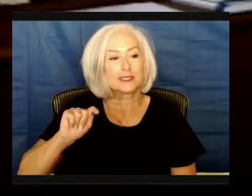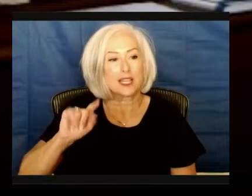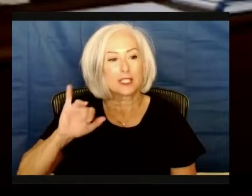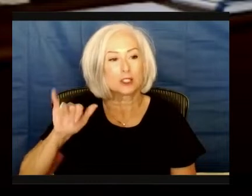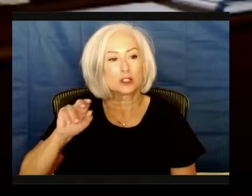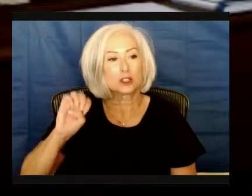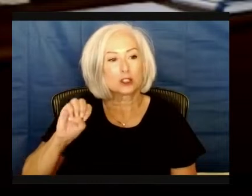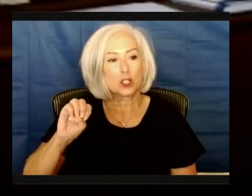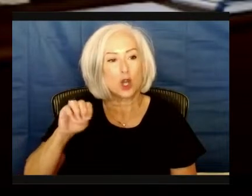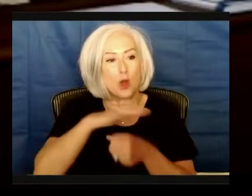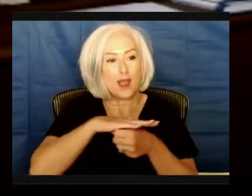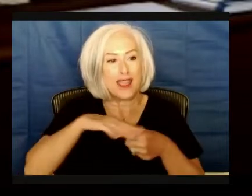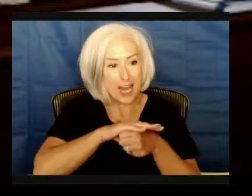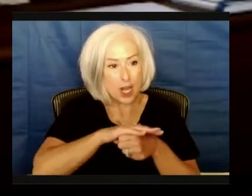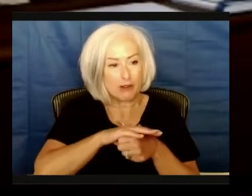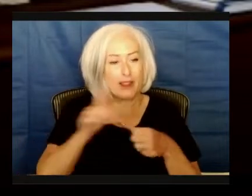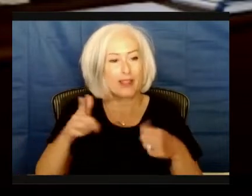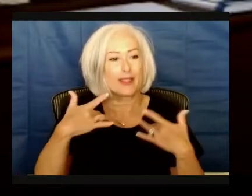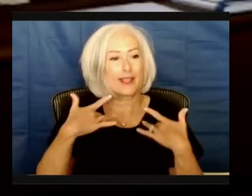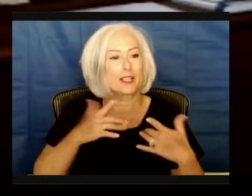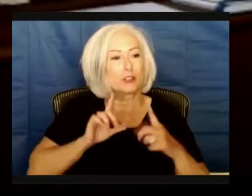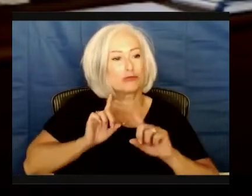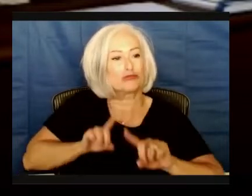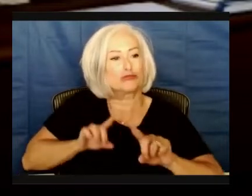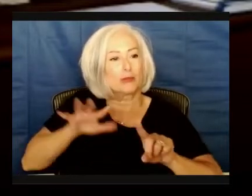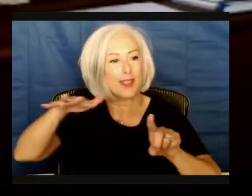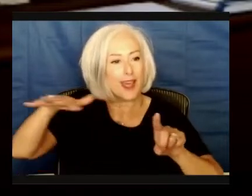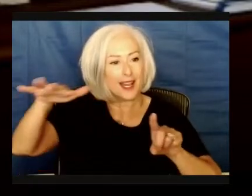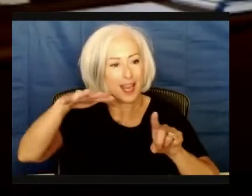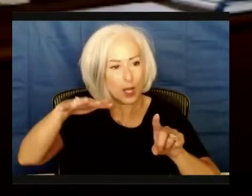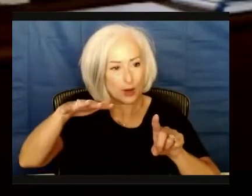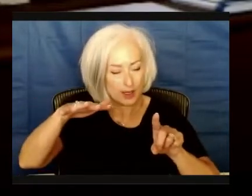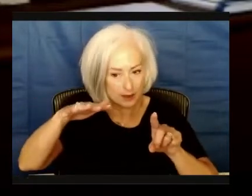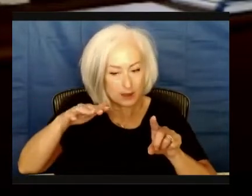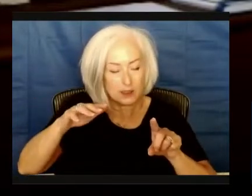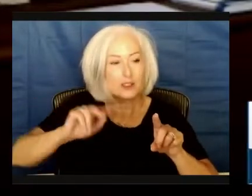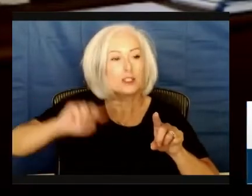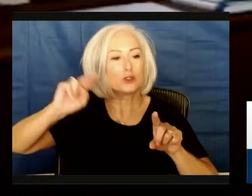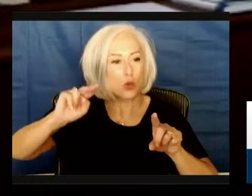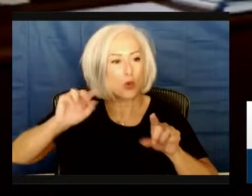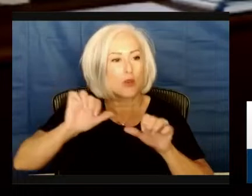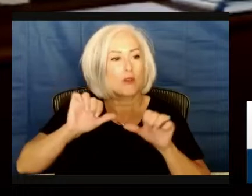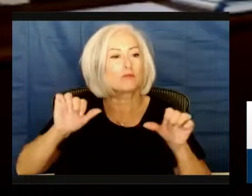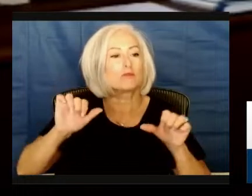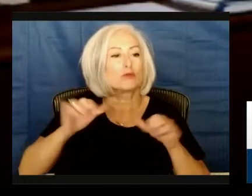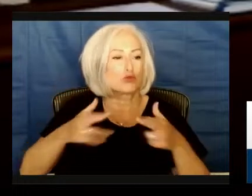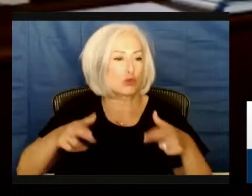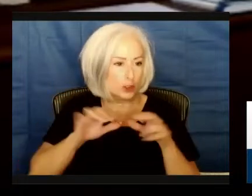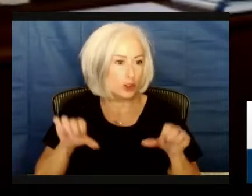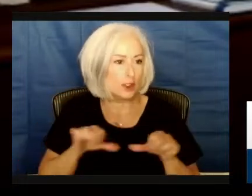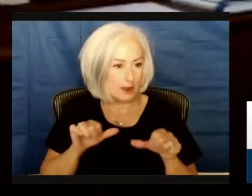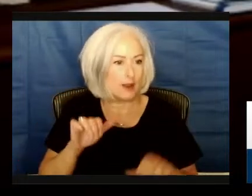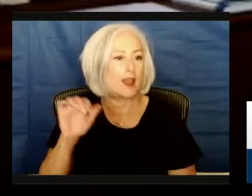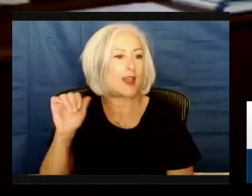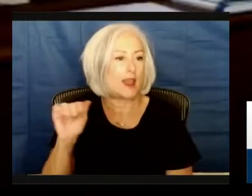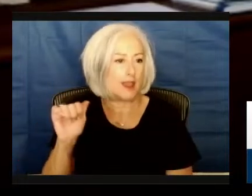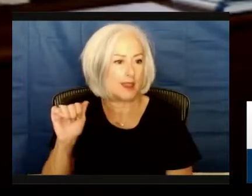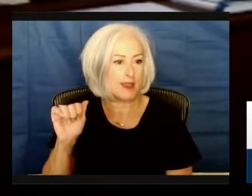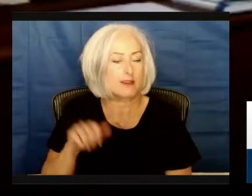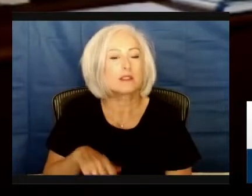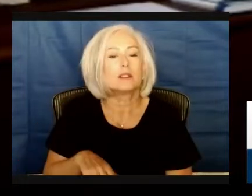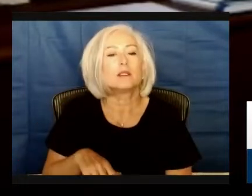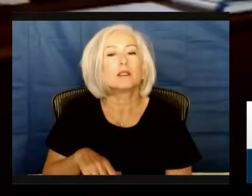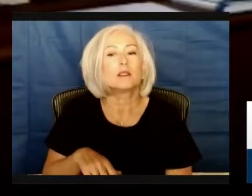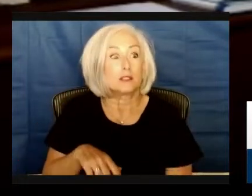area just north of our Missouri Region A, to see if they had any information about the derailment. And at the same time,